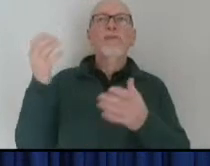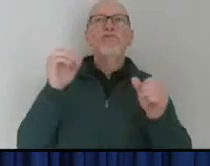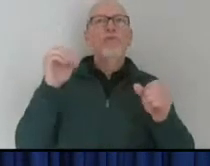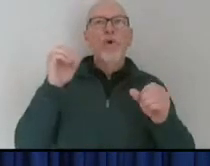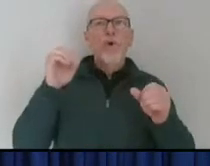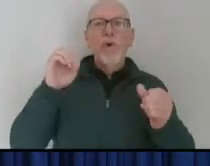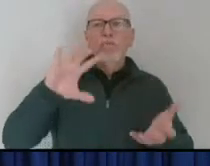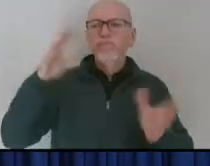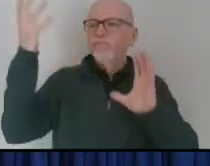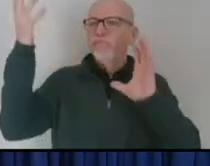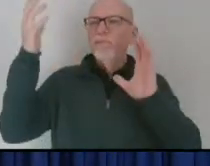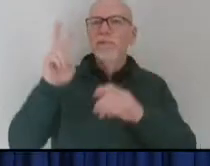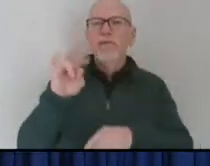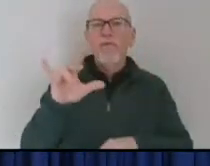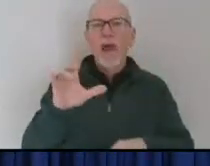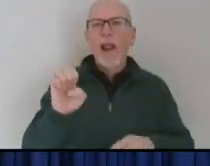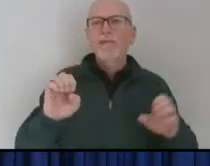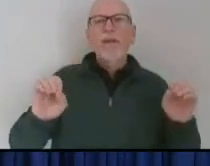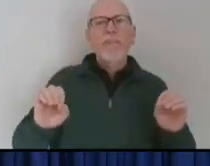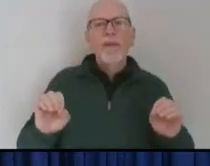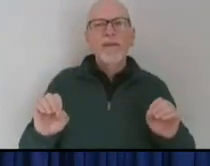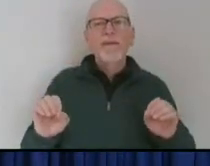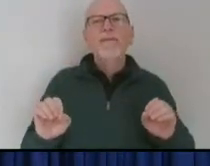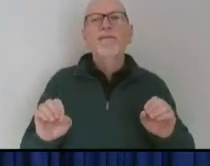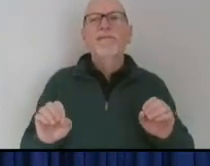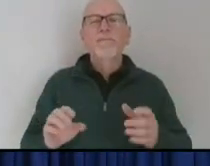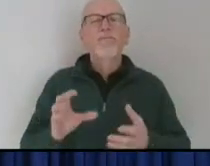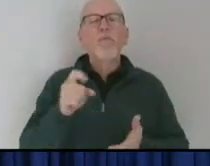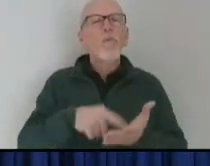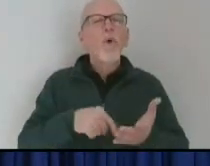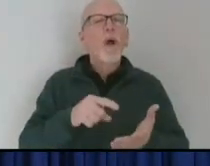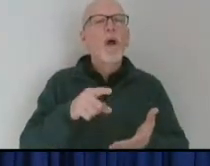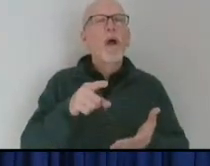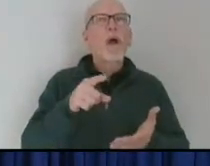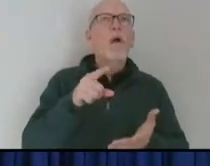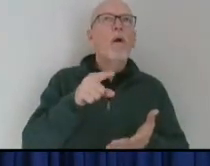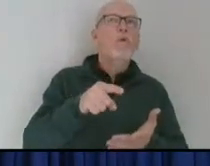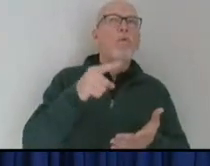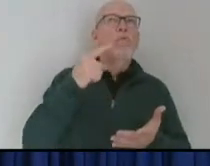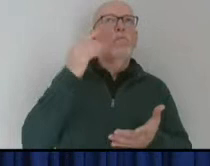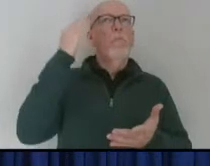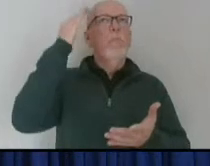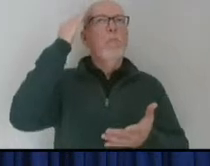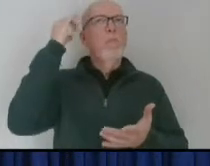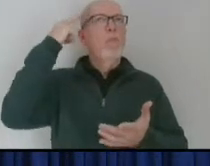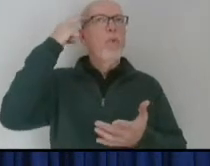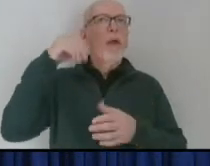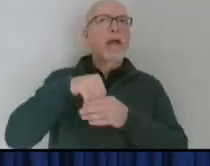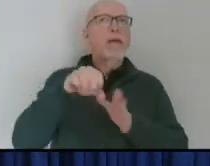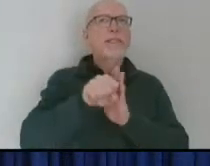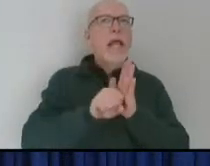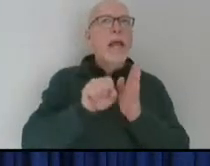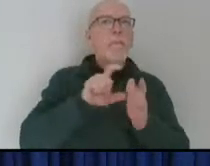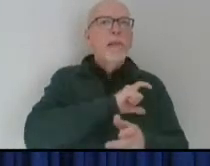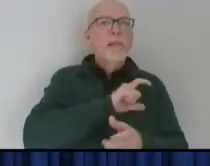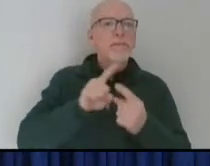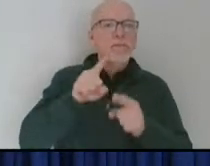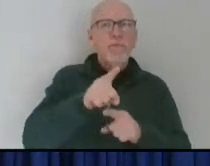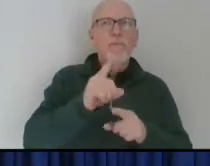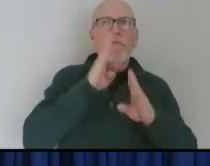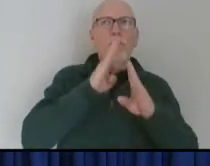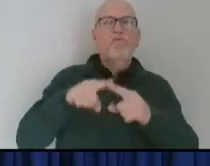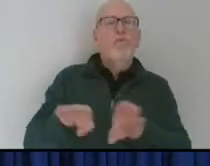violence, nothing like that. So what were you told in your conversations with state police that made you worried enough to